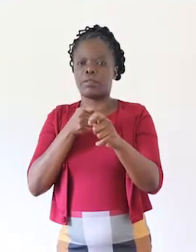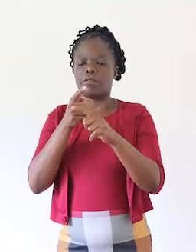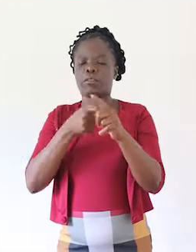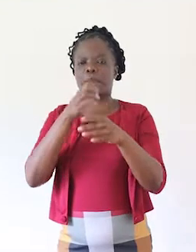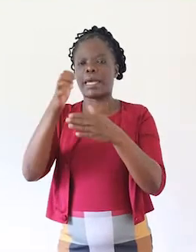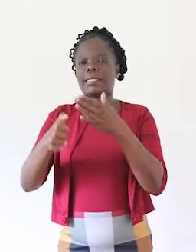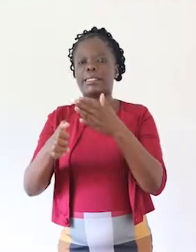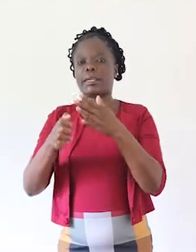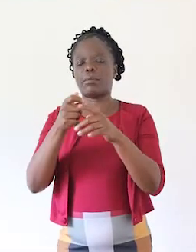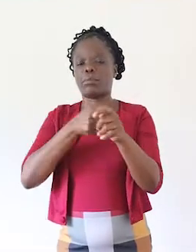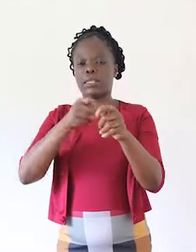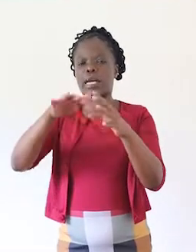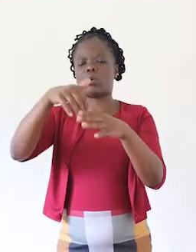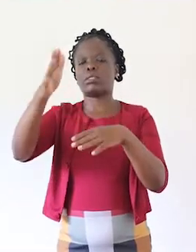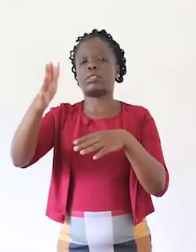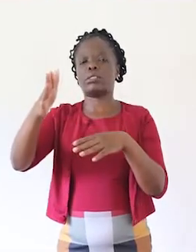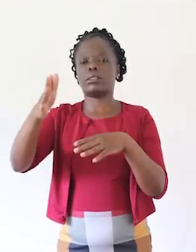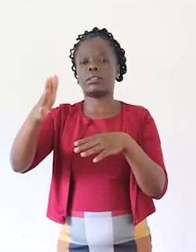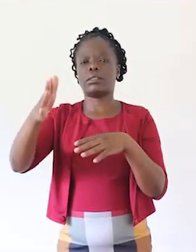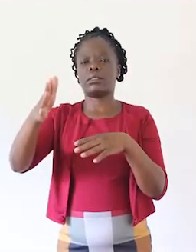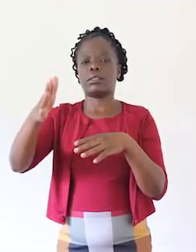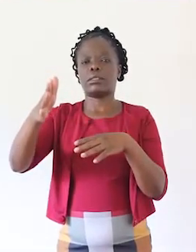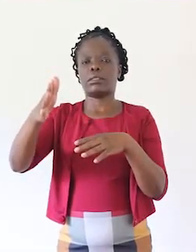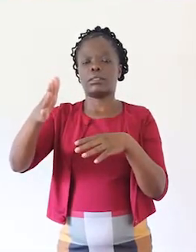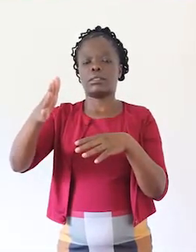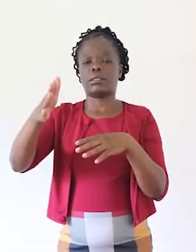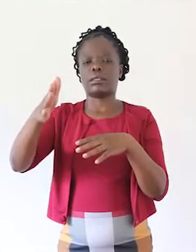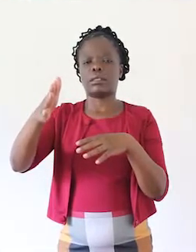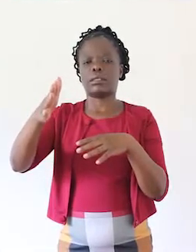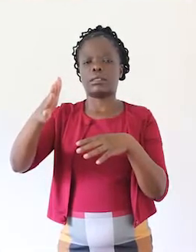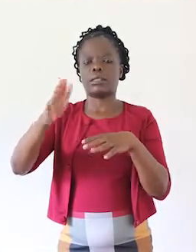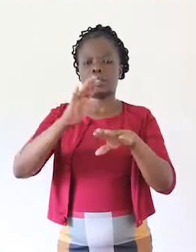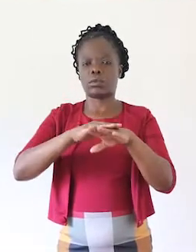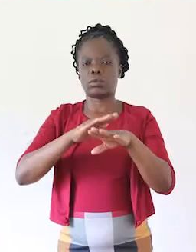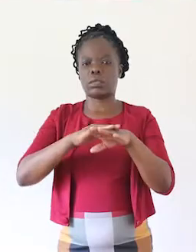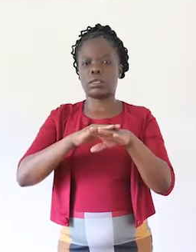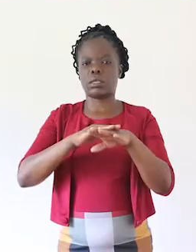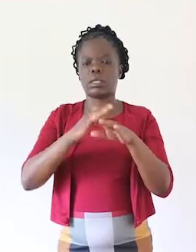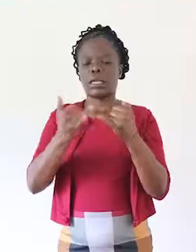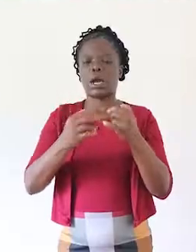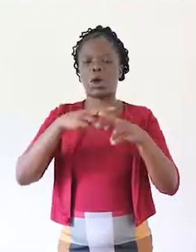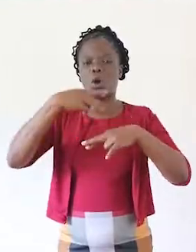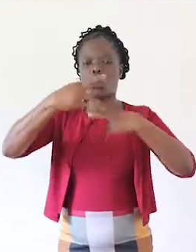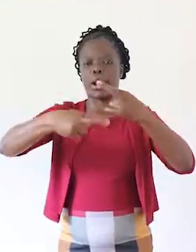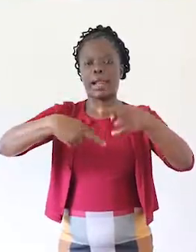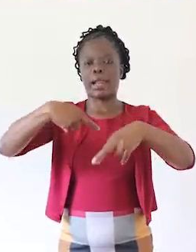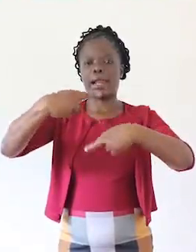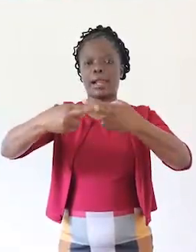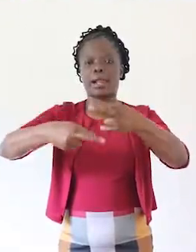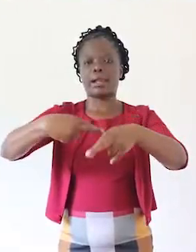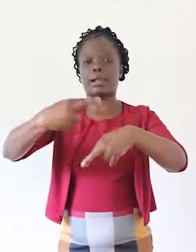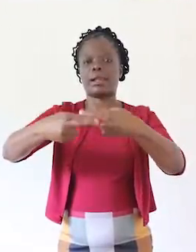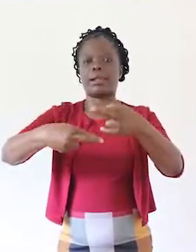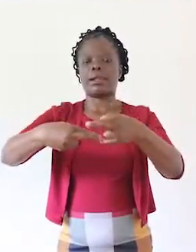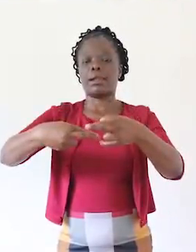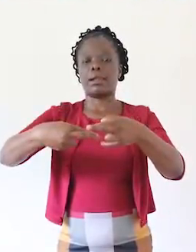from the handle. Pull it out. Get it out from the handle. Get it out. Good. Now roll it out. Roll it.